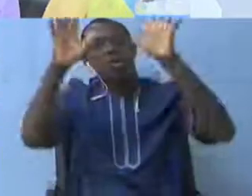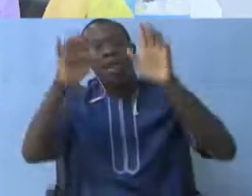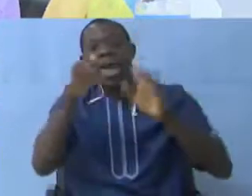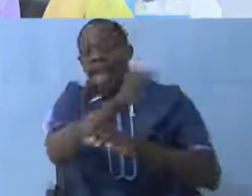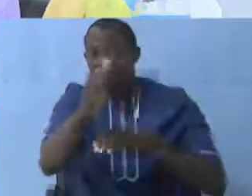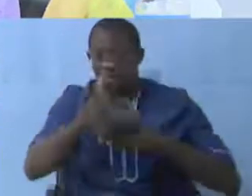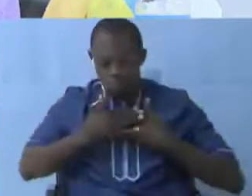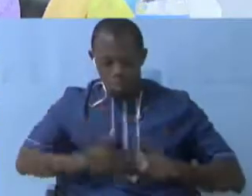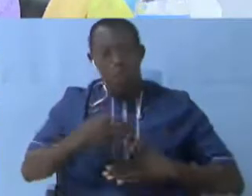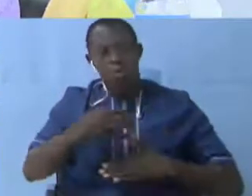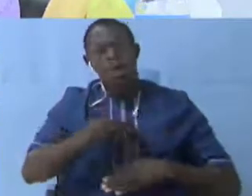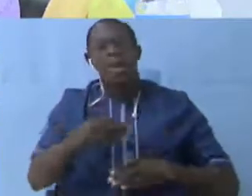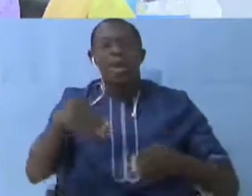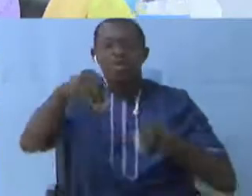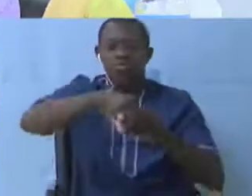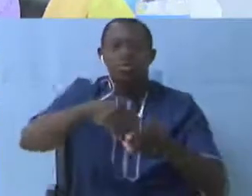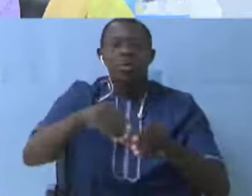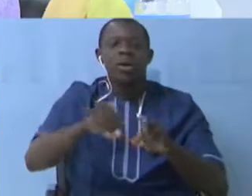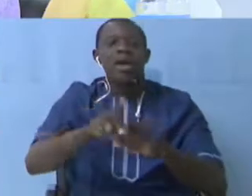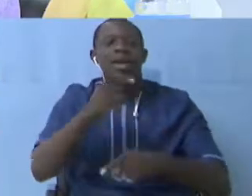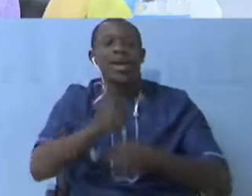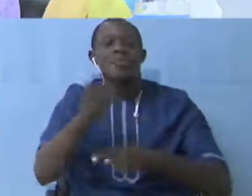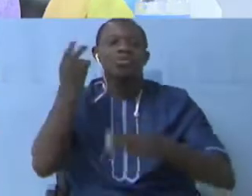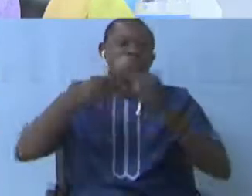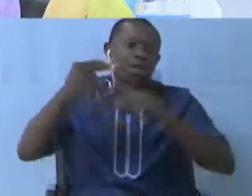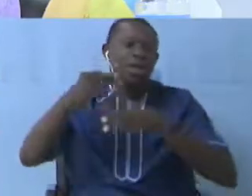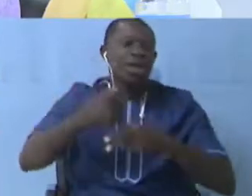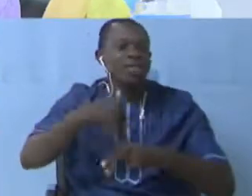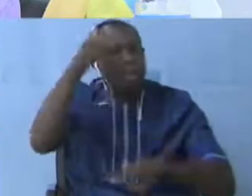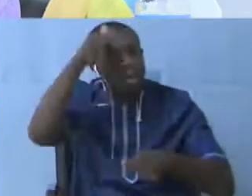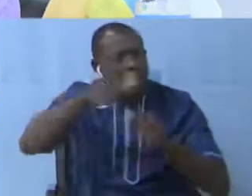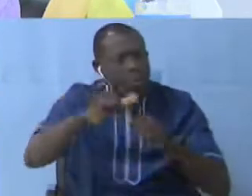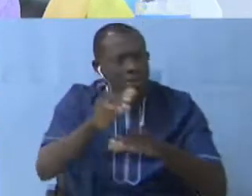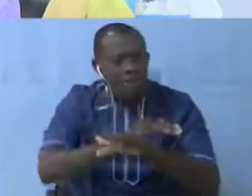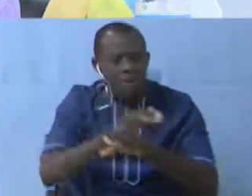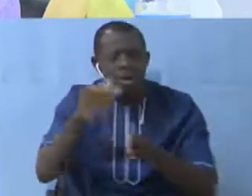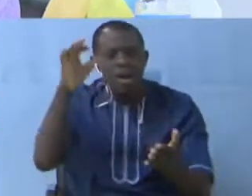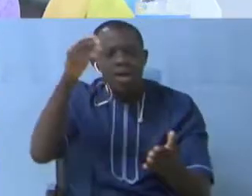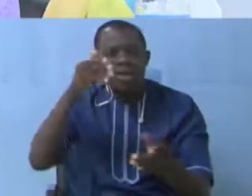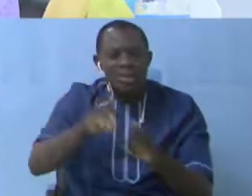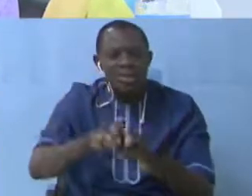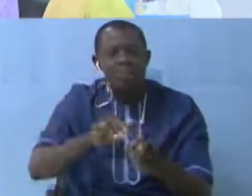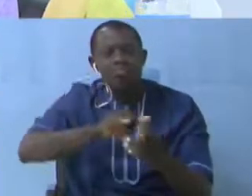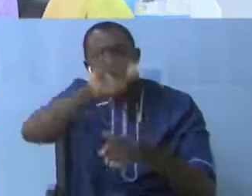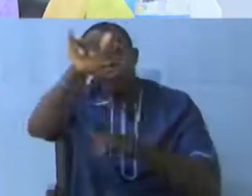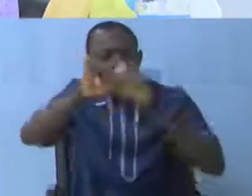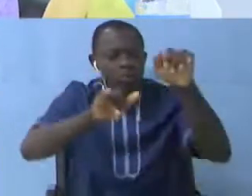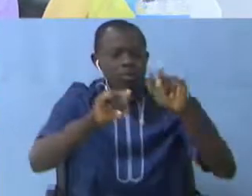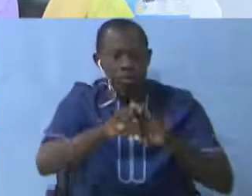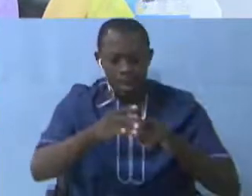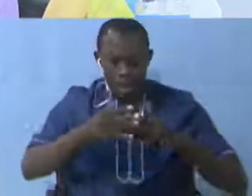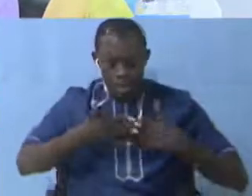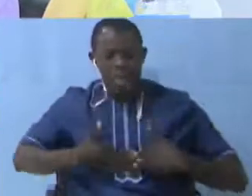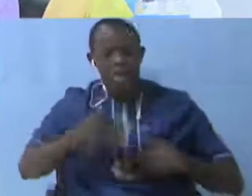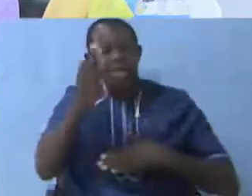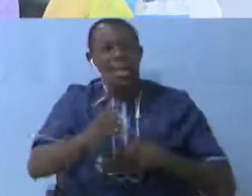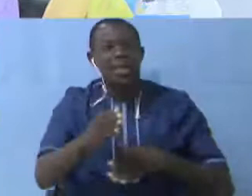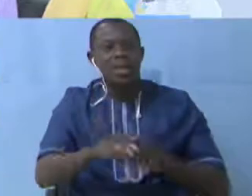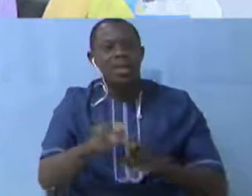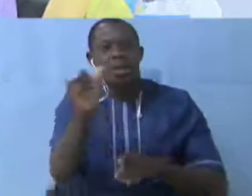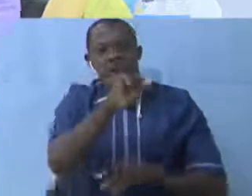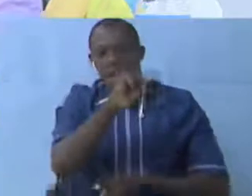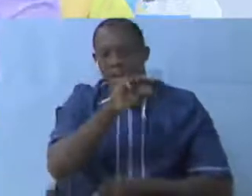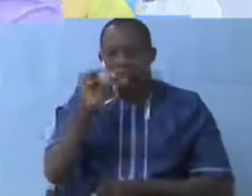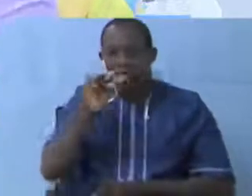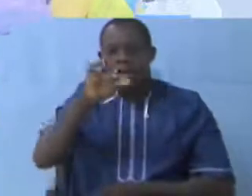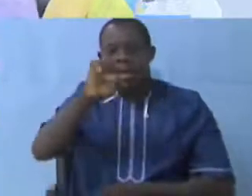story. And it was great. I remember when I used to travel for my human rights work in certain countries, but because my other name, Senghor, I think that